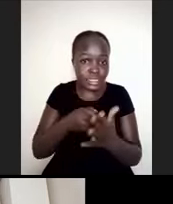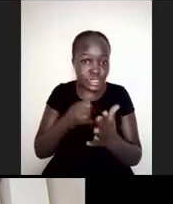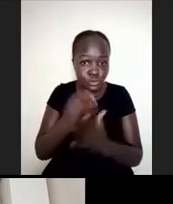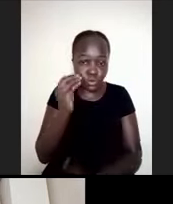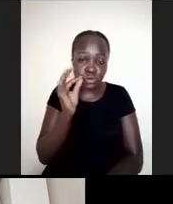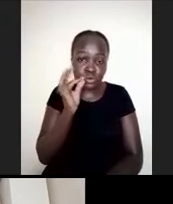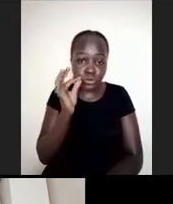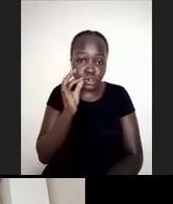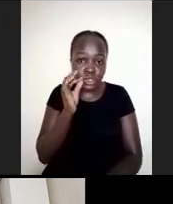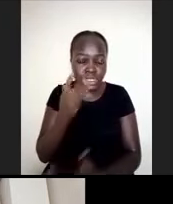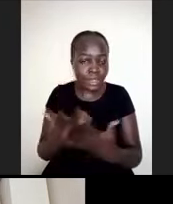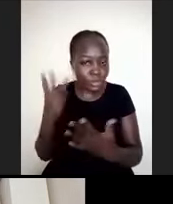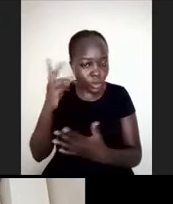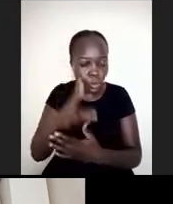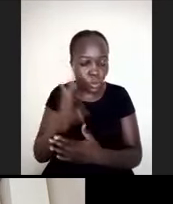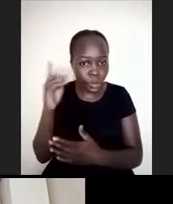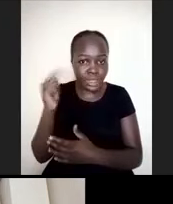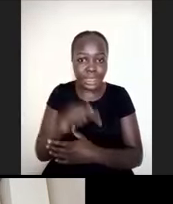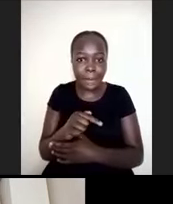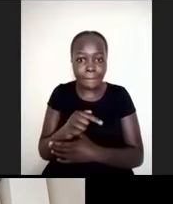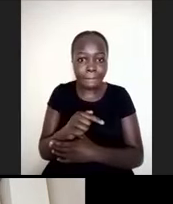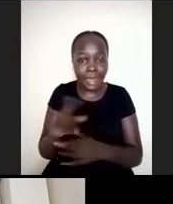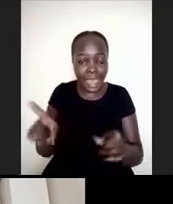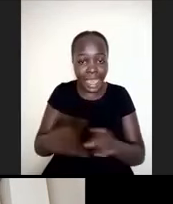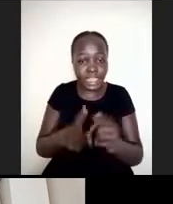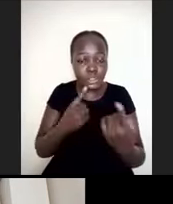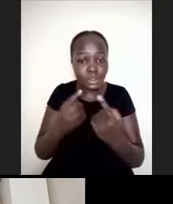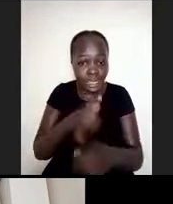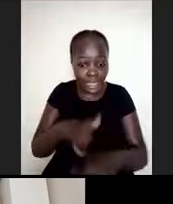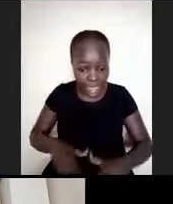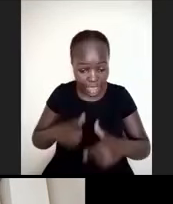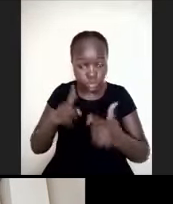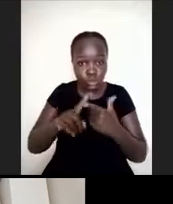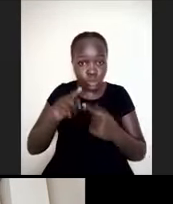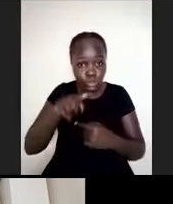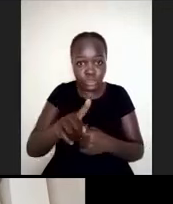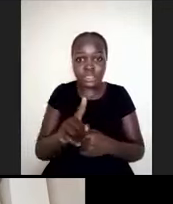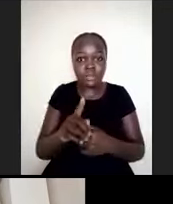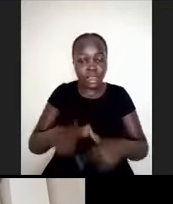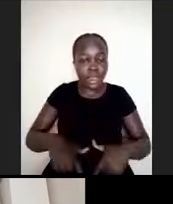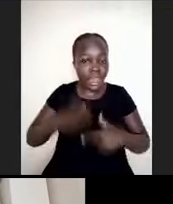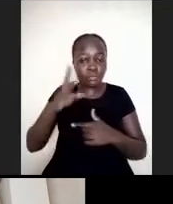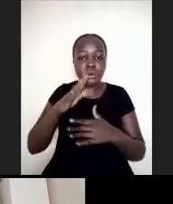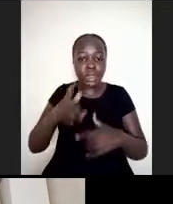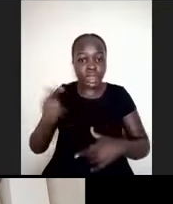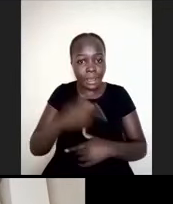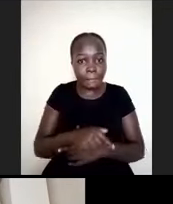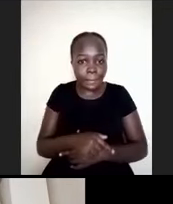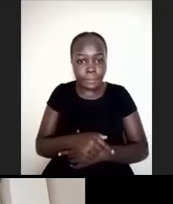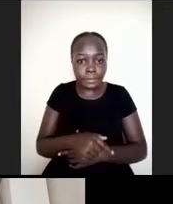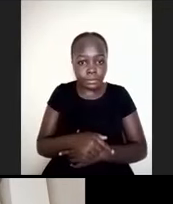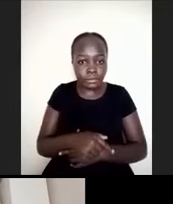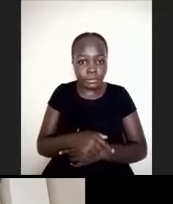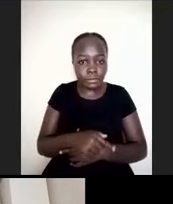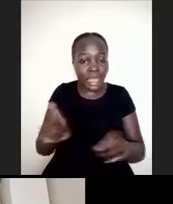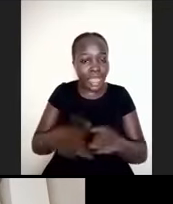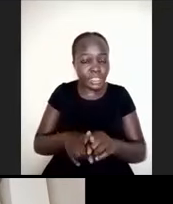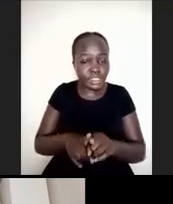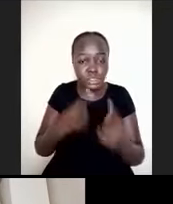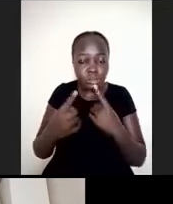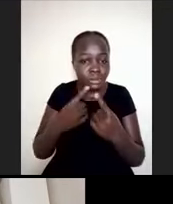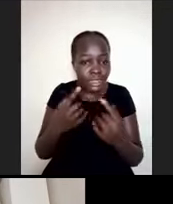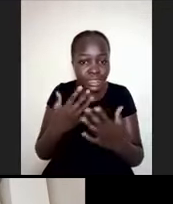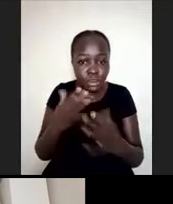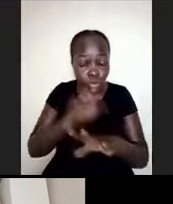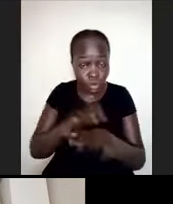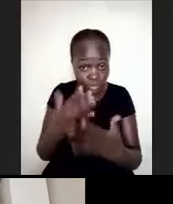out, a fruit will come out. As you speak life to yourself, life will come. As you speak good things to yourself, good things will